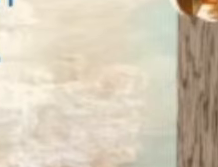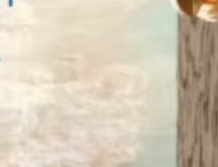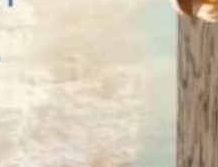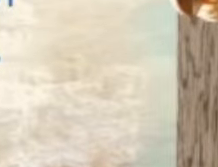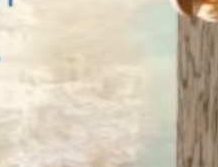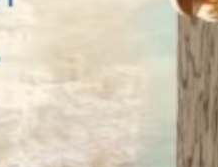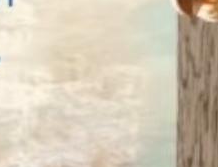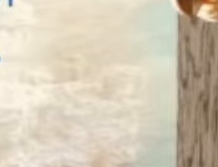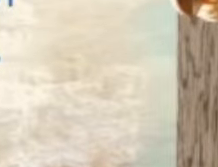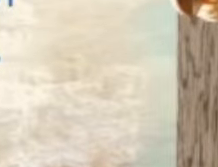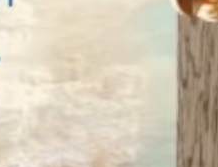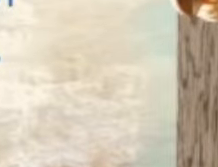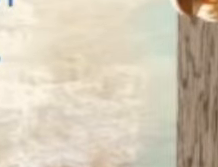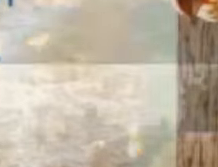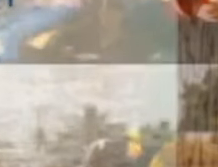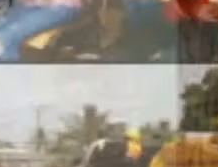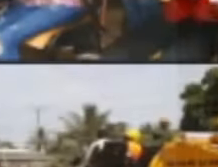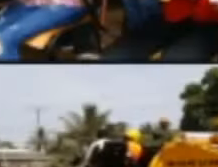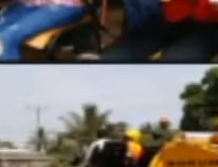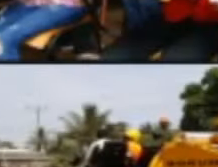0740-400-215. Terms and conditions apply.